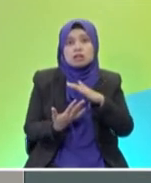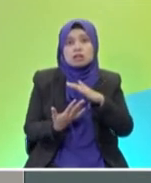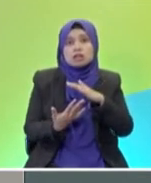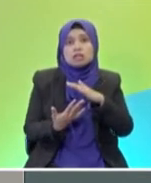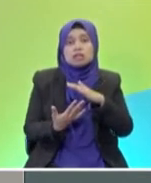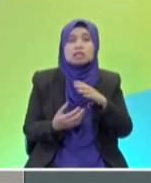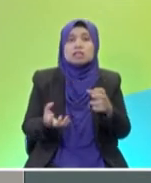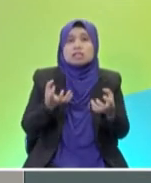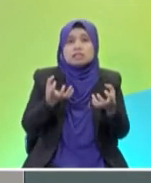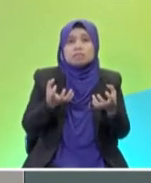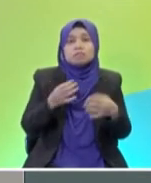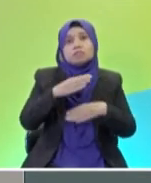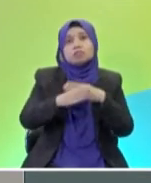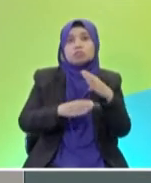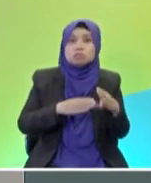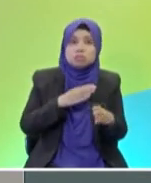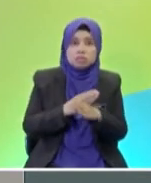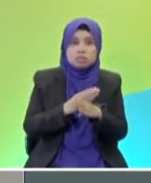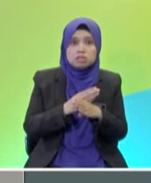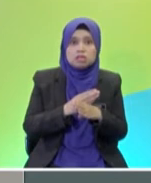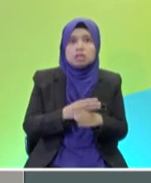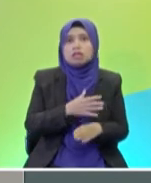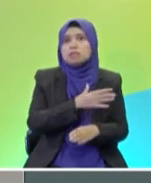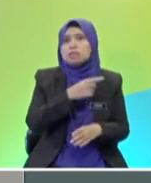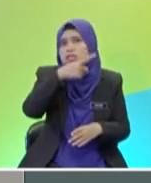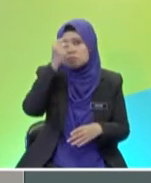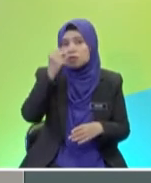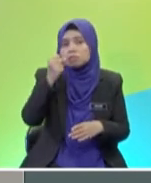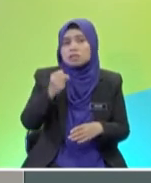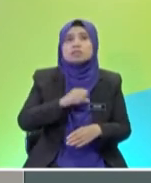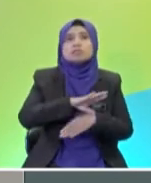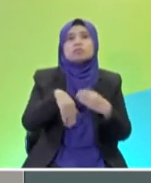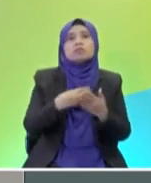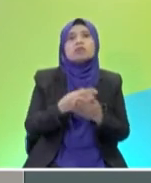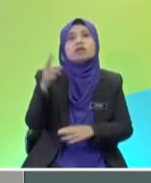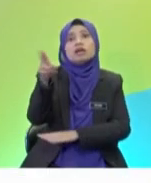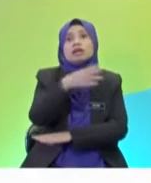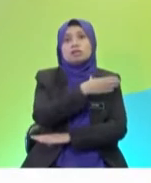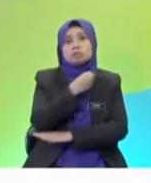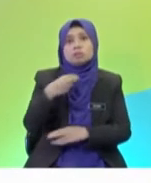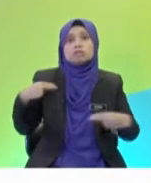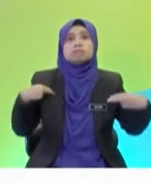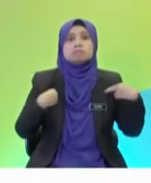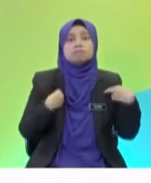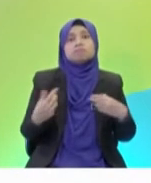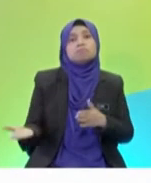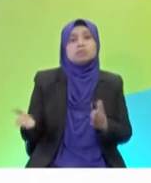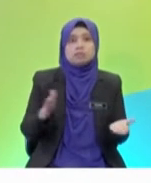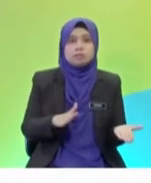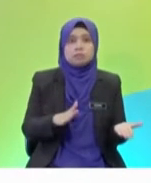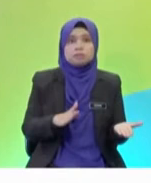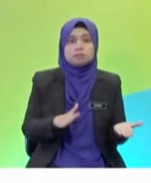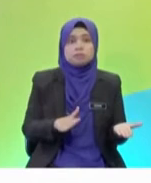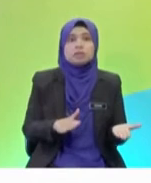earthquakes also destroy the habitat of animals and plants. Okay, natural disaster. There are example here. I've shown